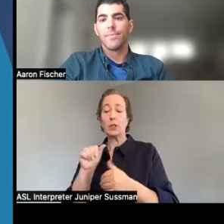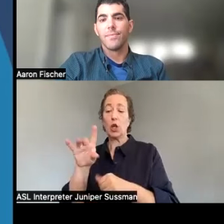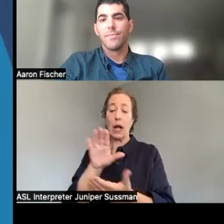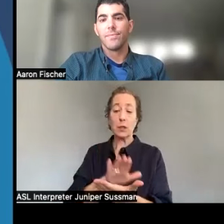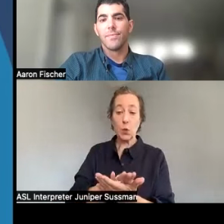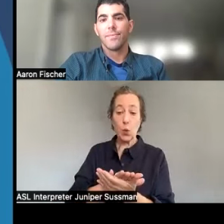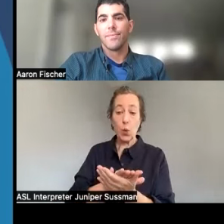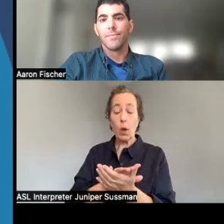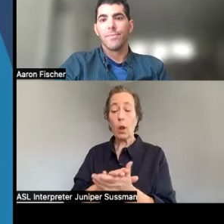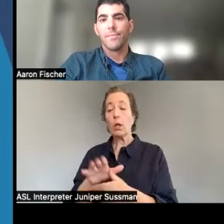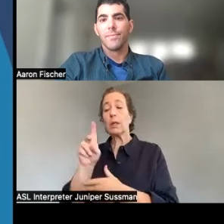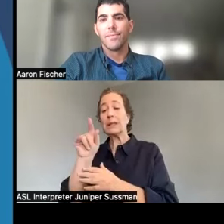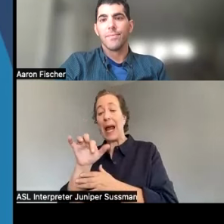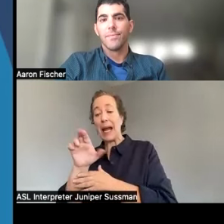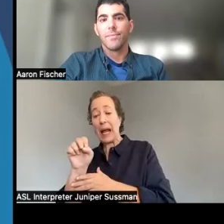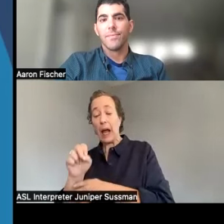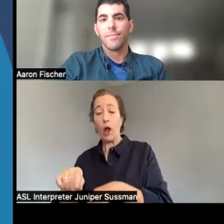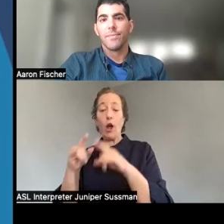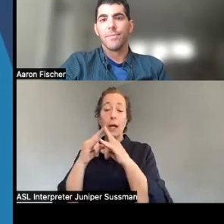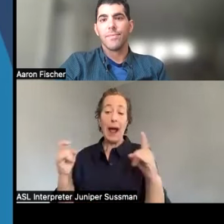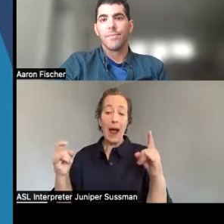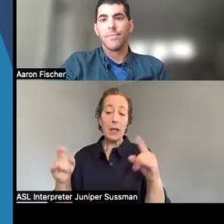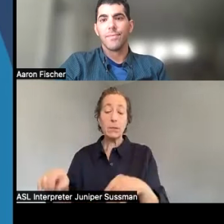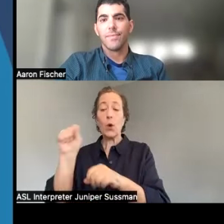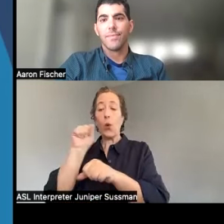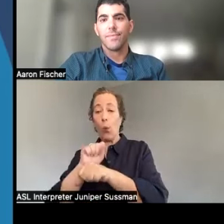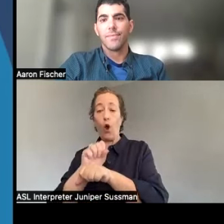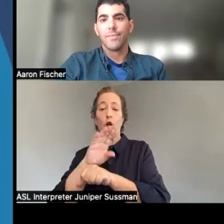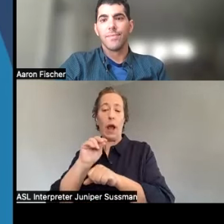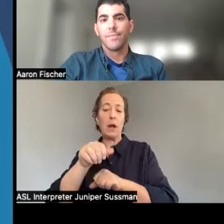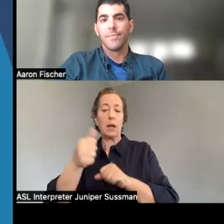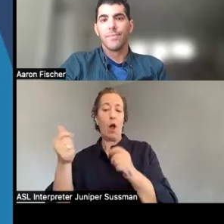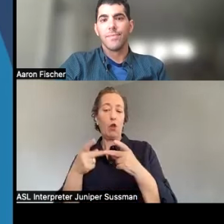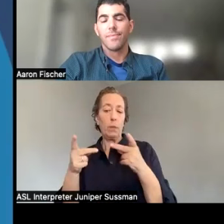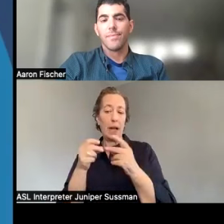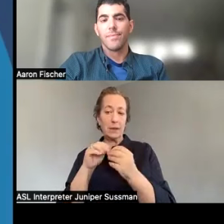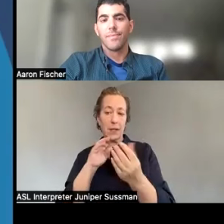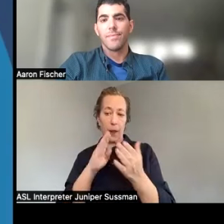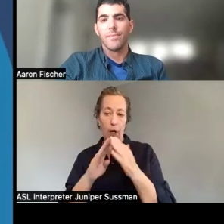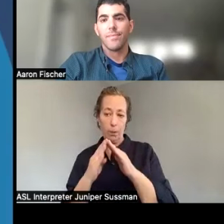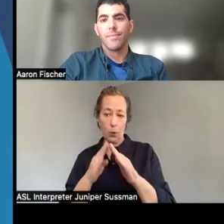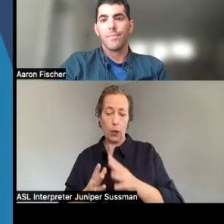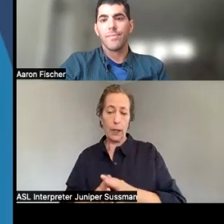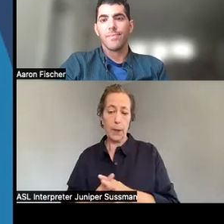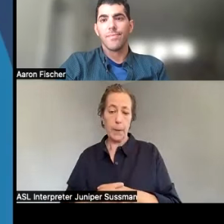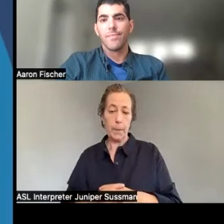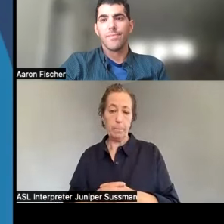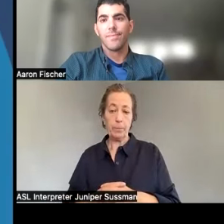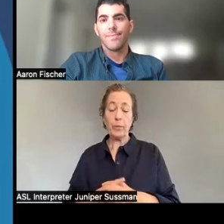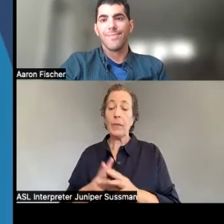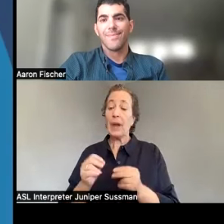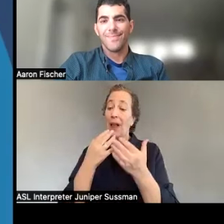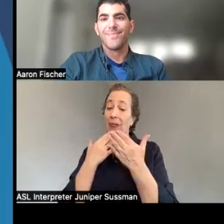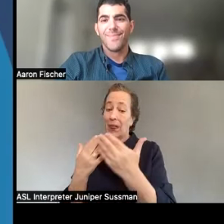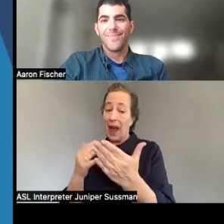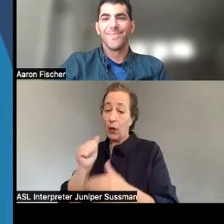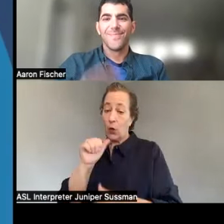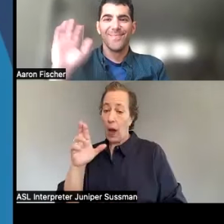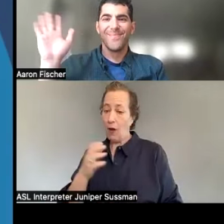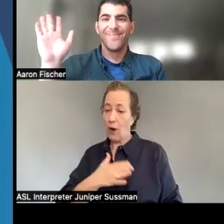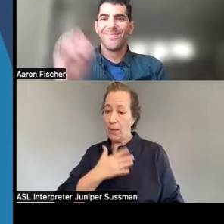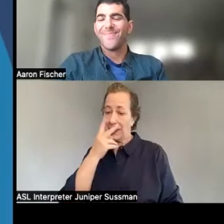in daycare and camps, at work, and elsewhere in the community. And thank you, Erin. Glad to see you